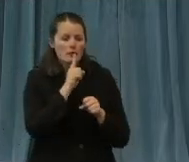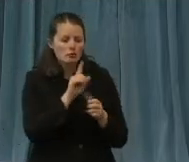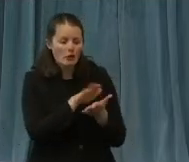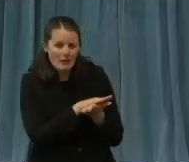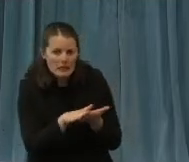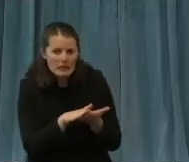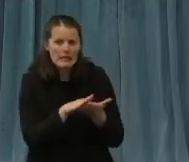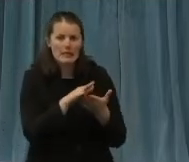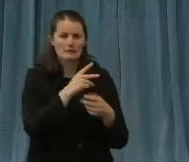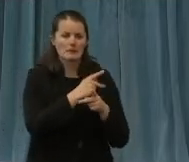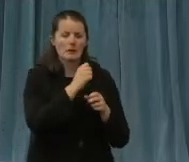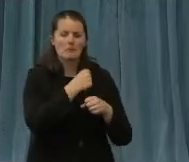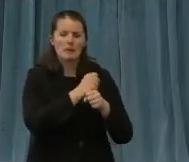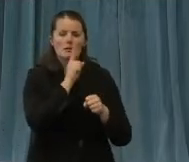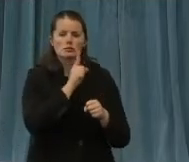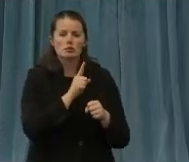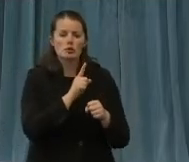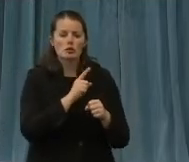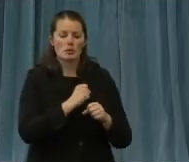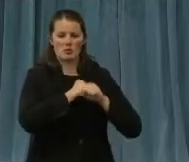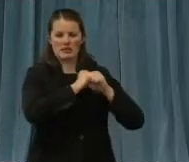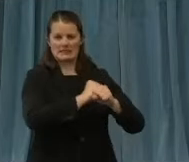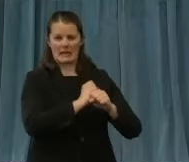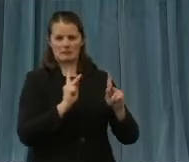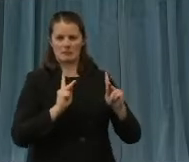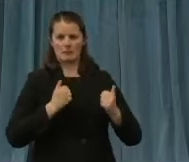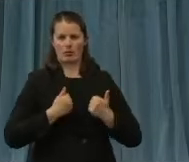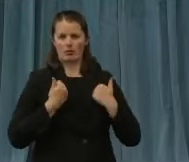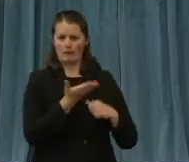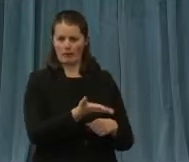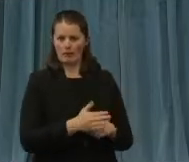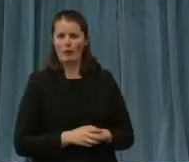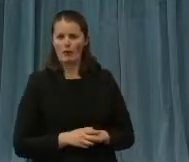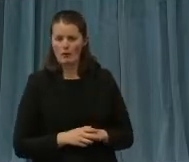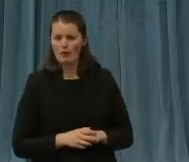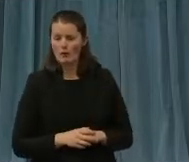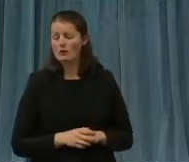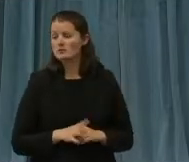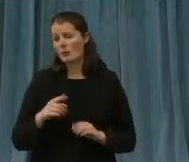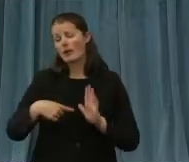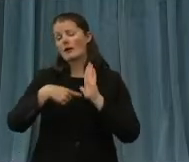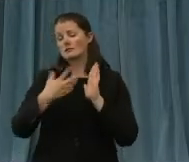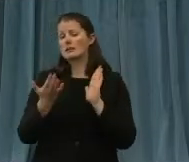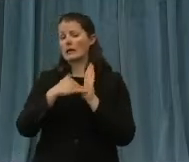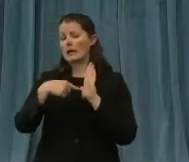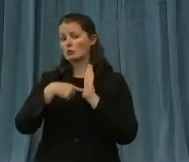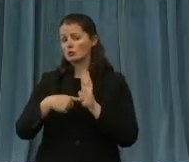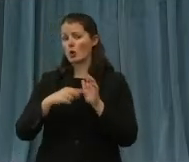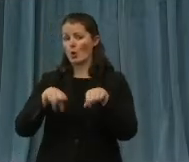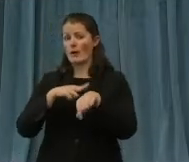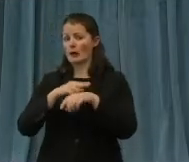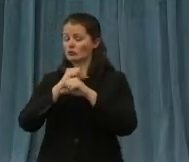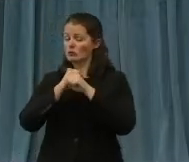entire National Guard being here. Those are Nevadans that are going up above and beyond, so thank you.